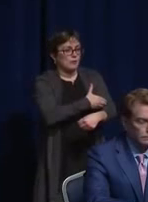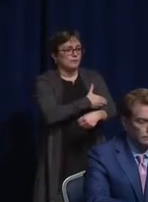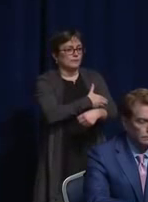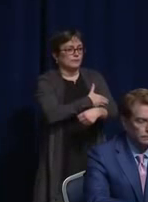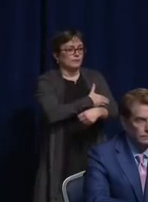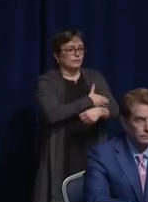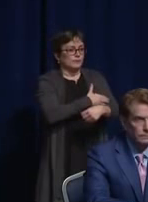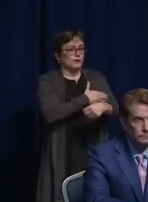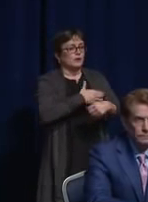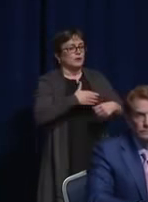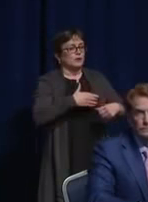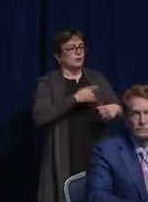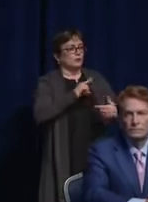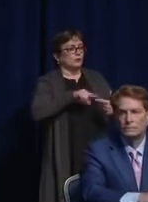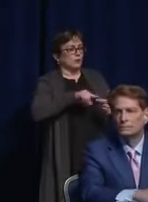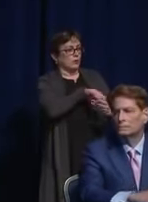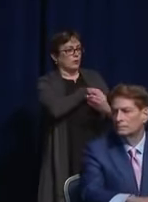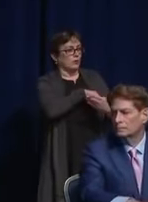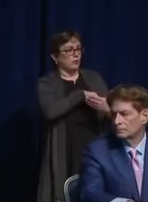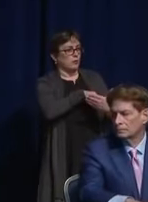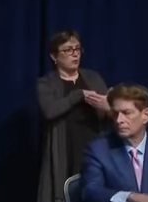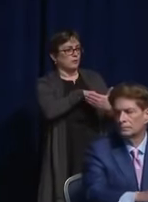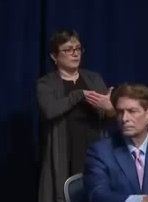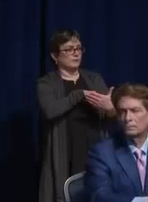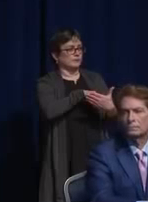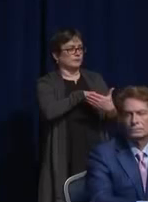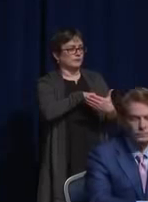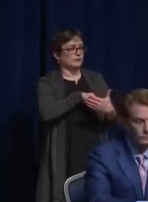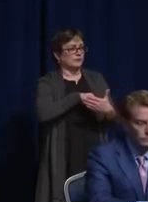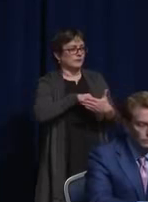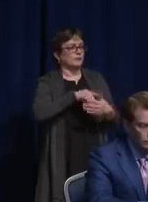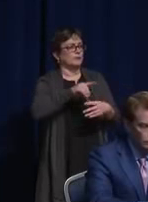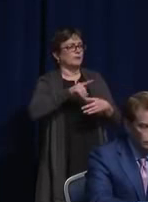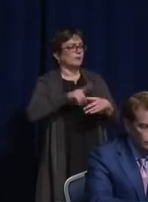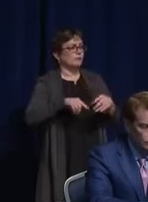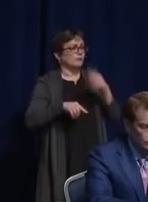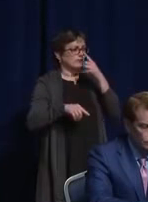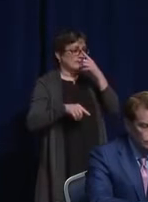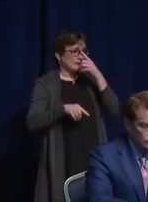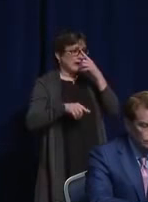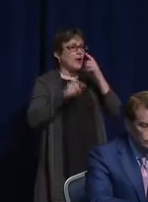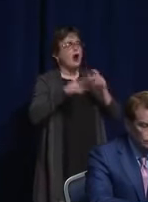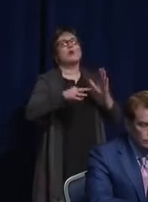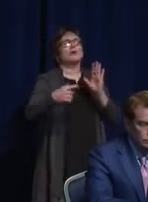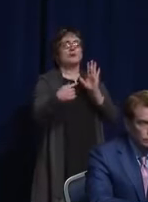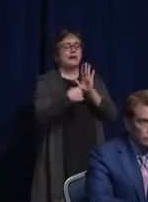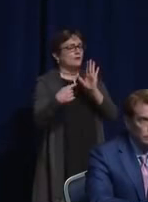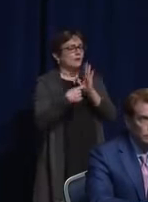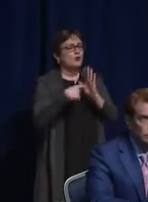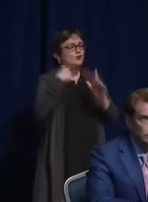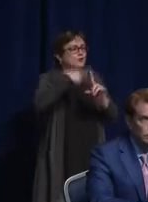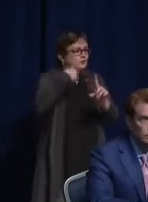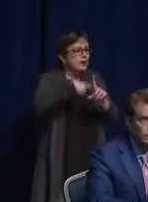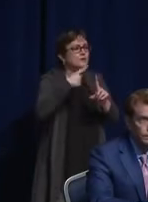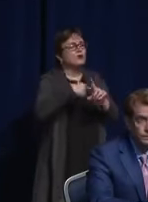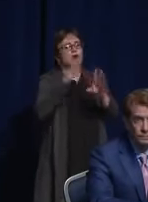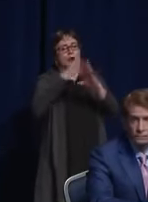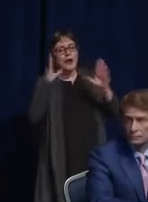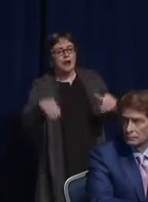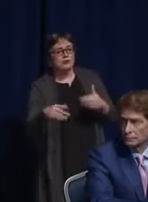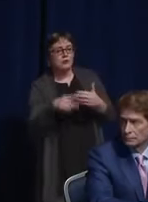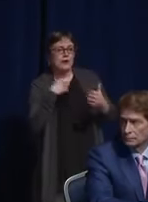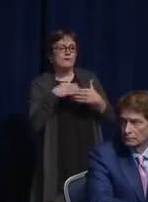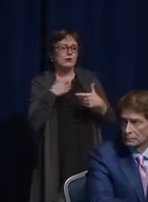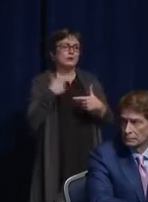to foreclosures or eviction proceedings. So I will depart from my norm of not